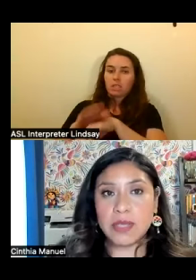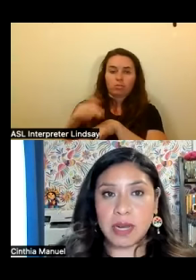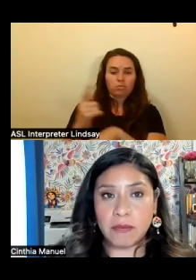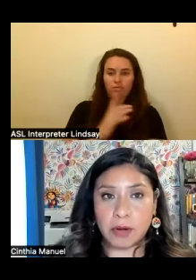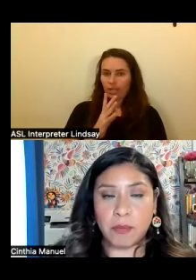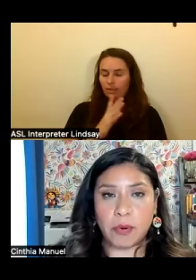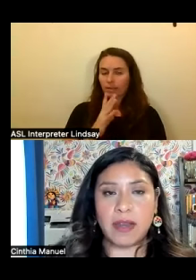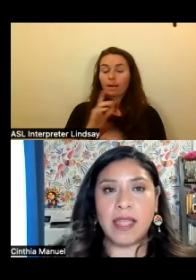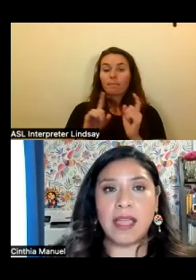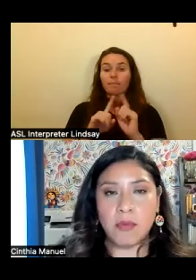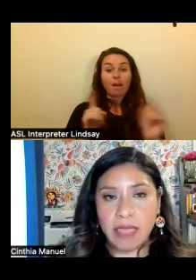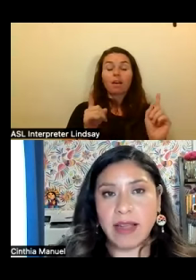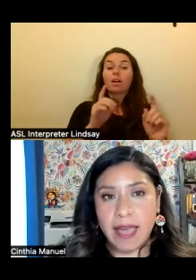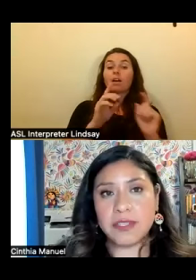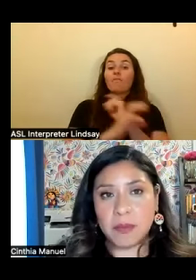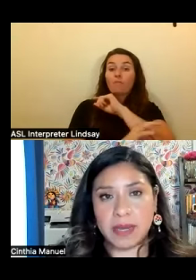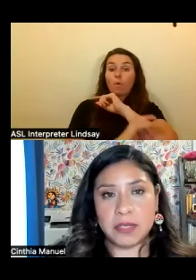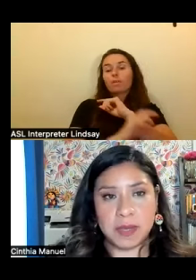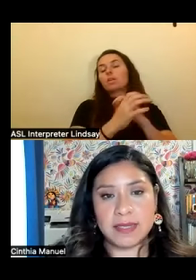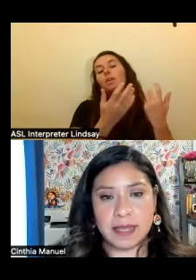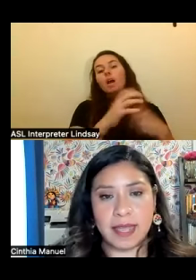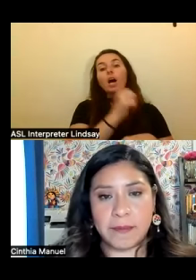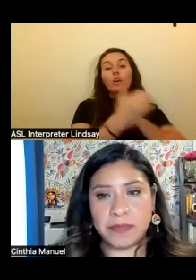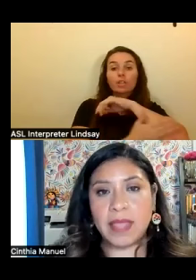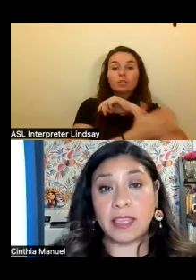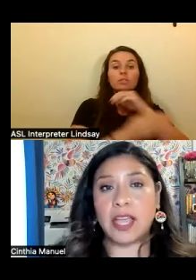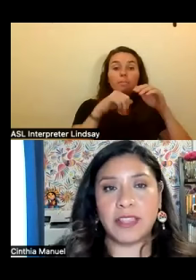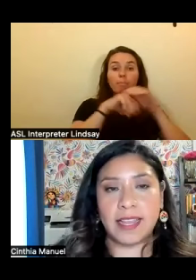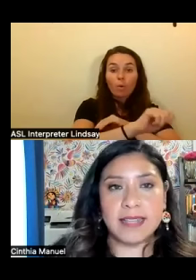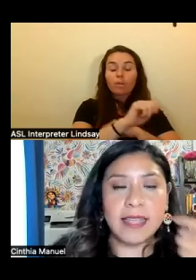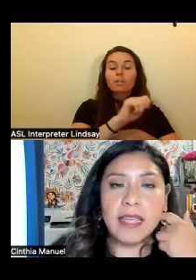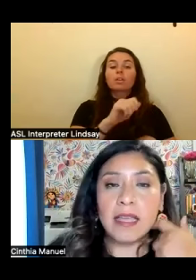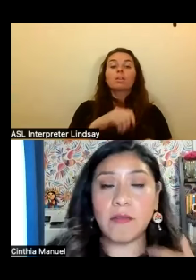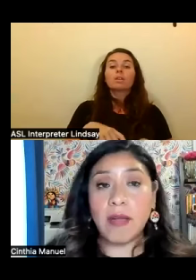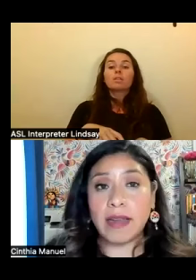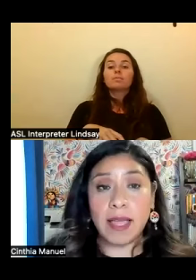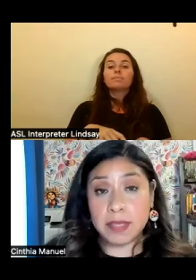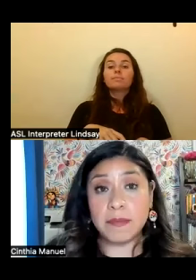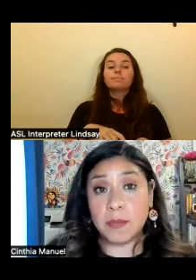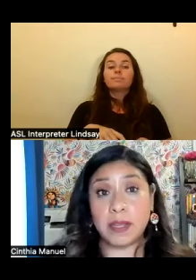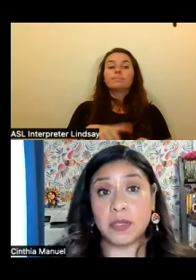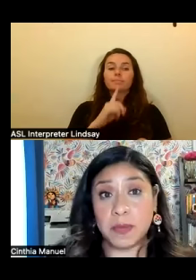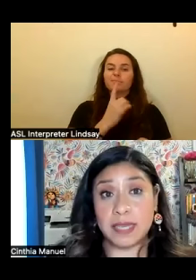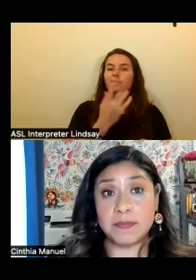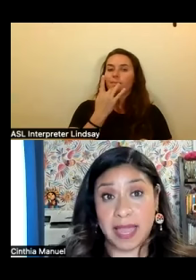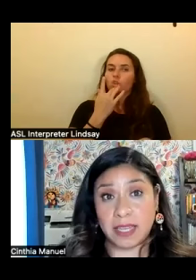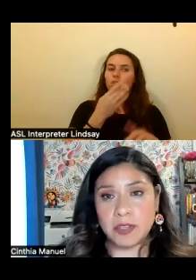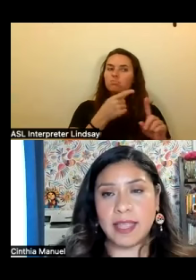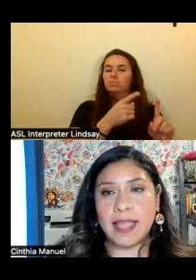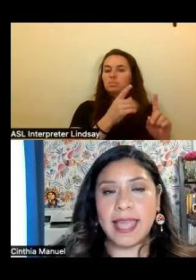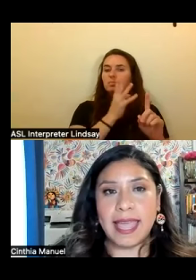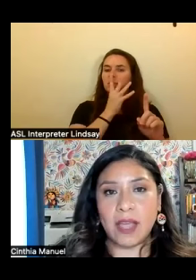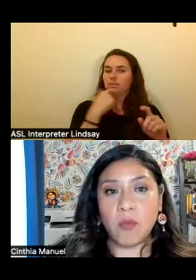but those that are foreign born rather have somebody who speaks, and then you can go to the next slide, rather have somebody who speaks